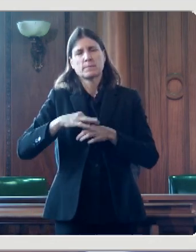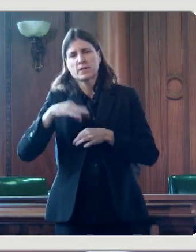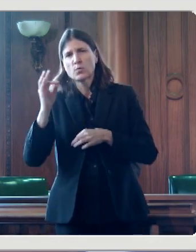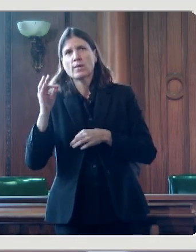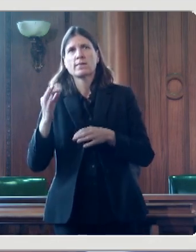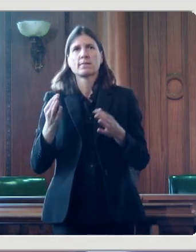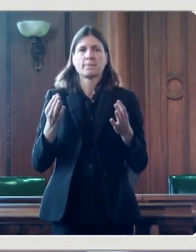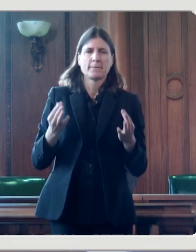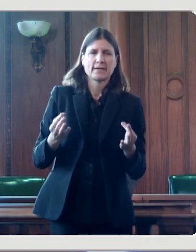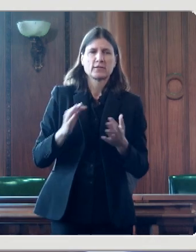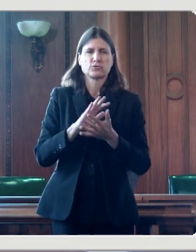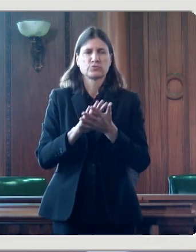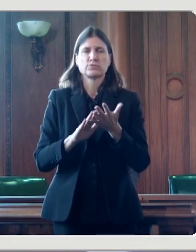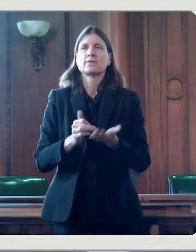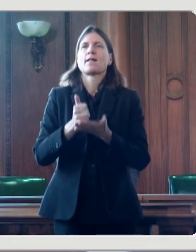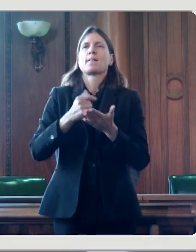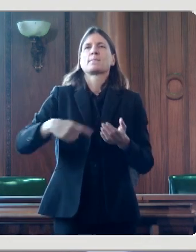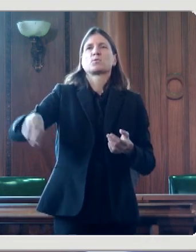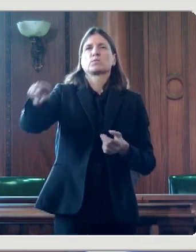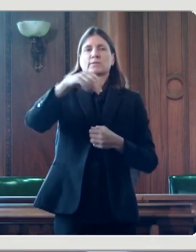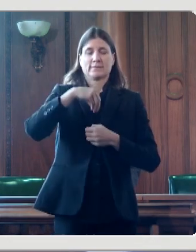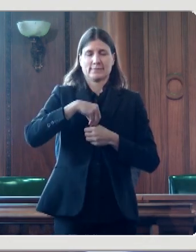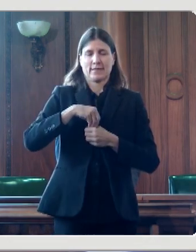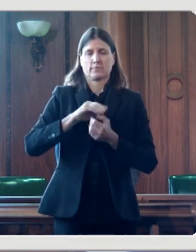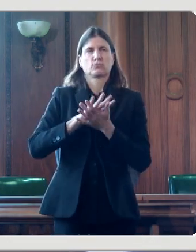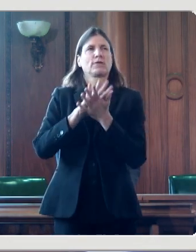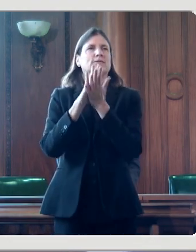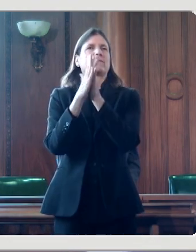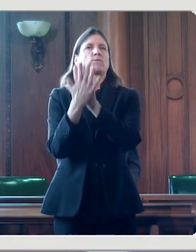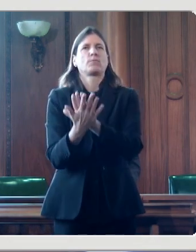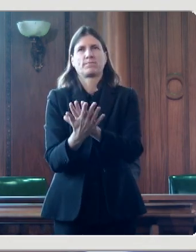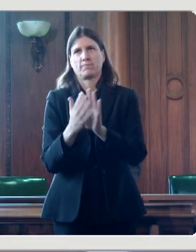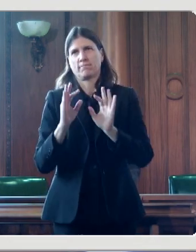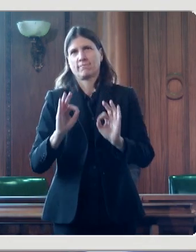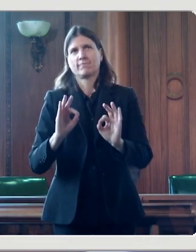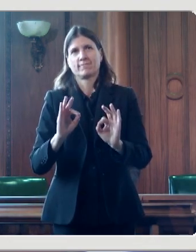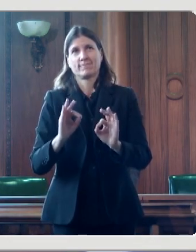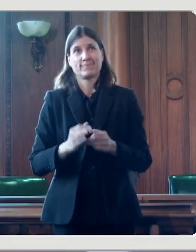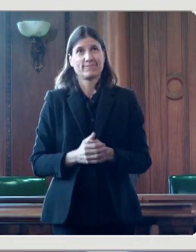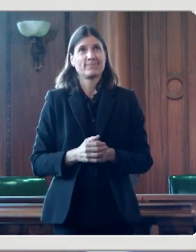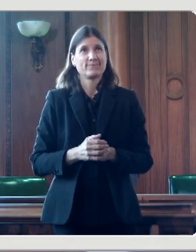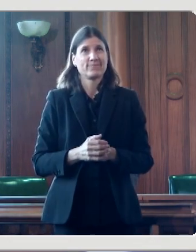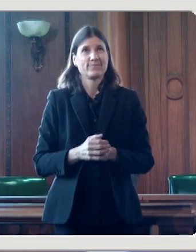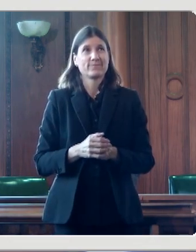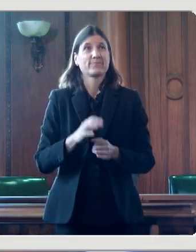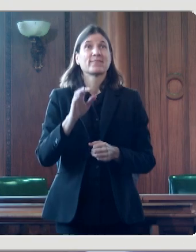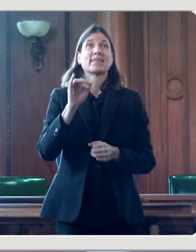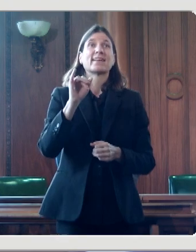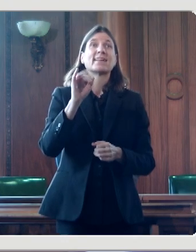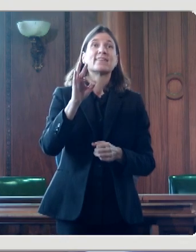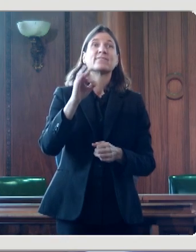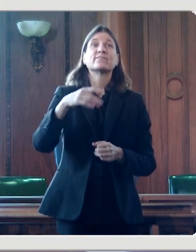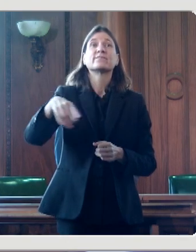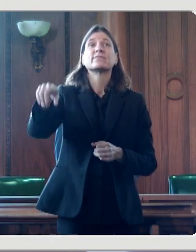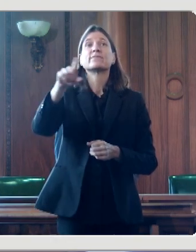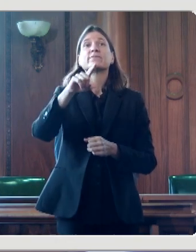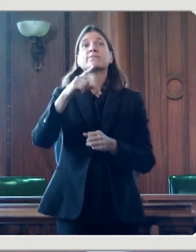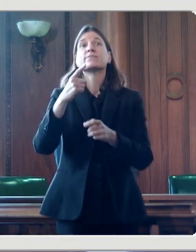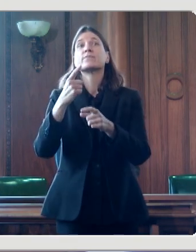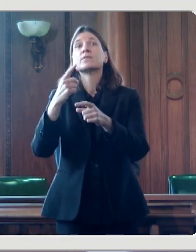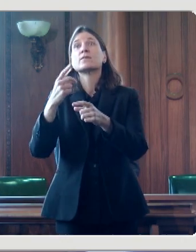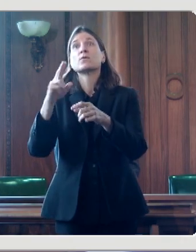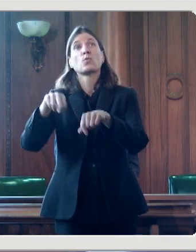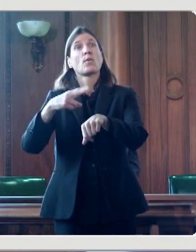a mundane life, and one could argue that it's even more important amidst a pandemic. In